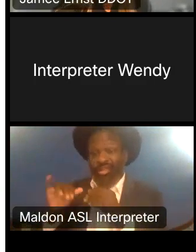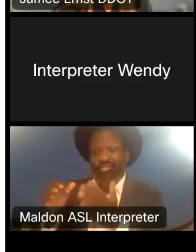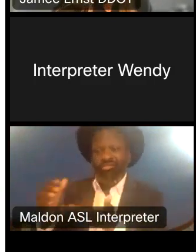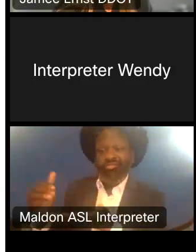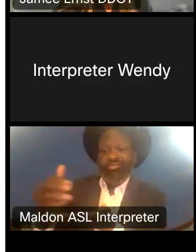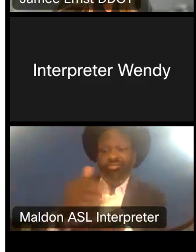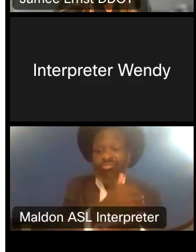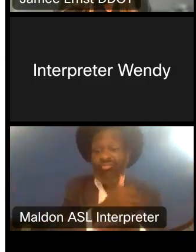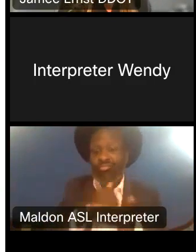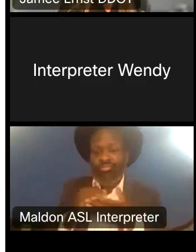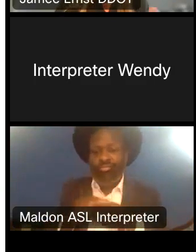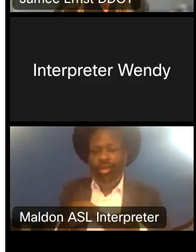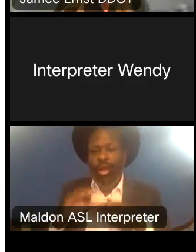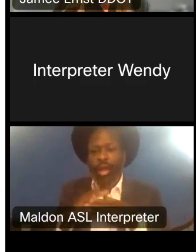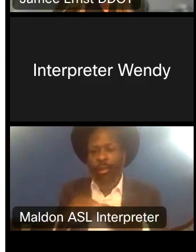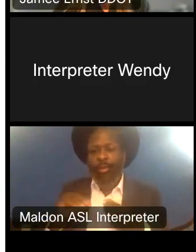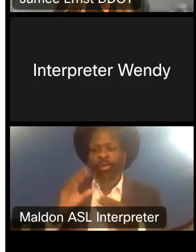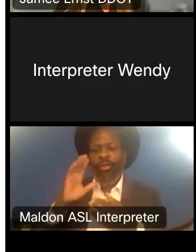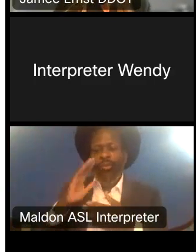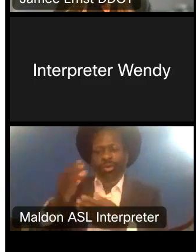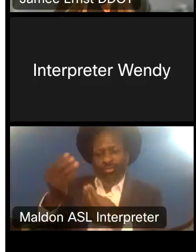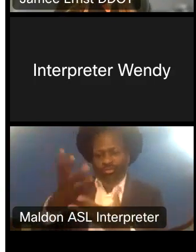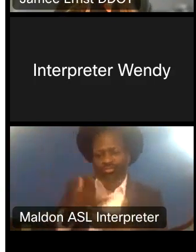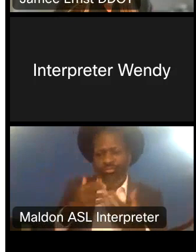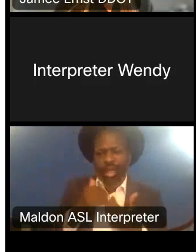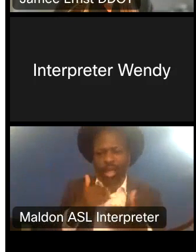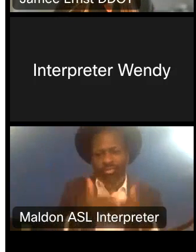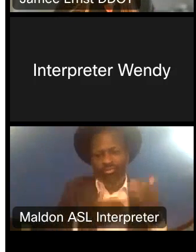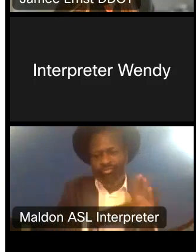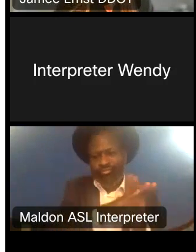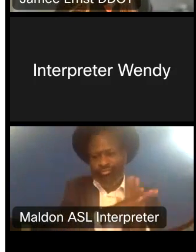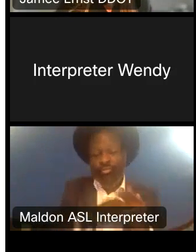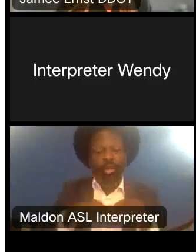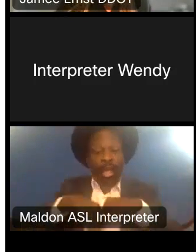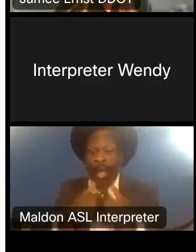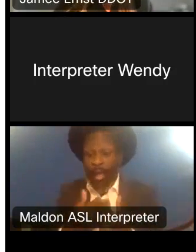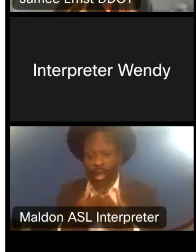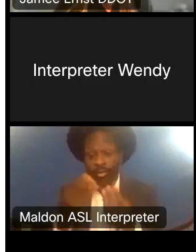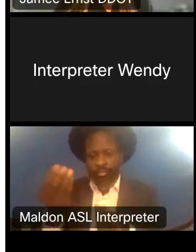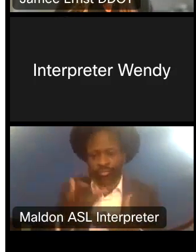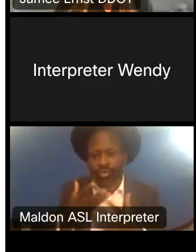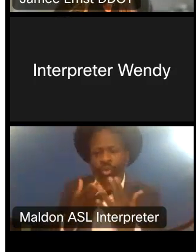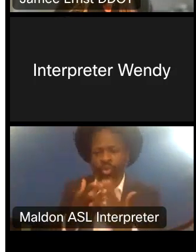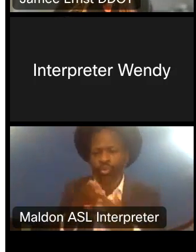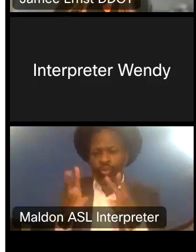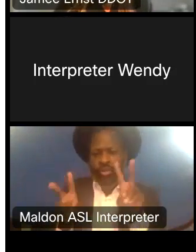So one way I've mentioned that you can provide your comments to us is through the Title VI form. It's very important that